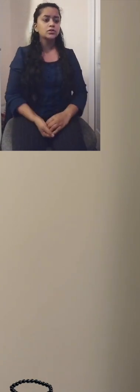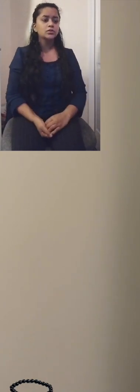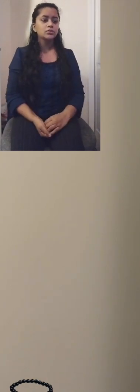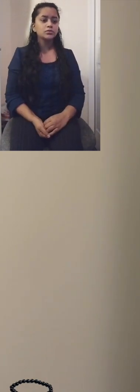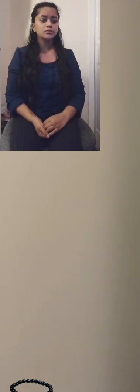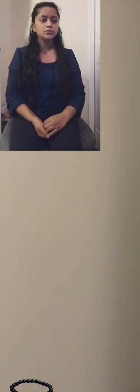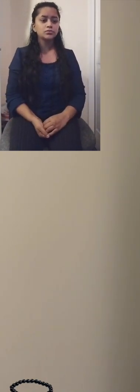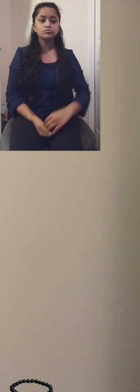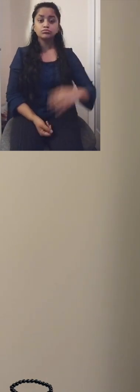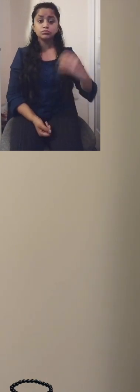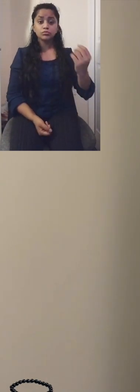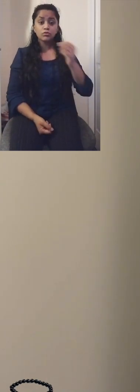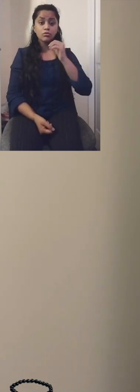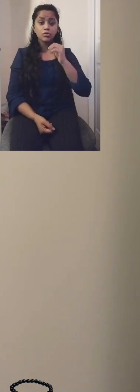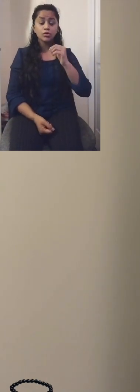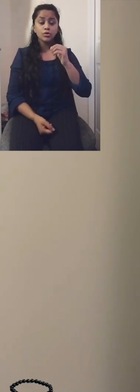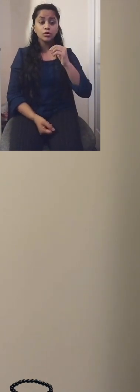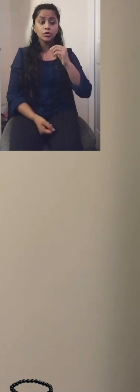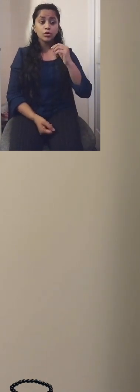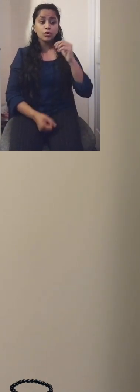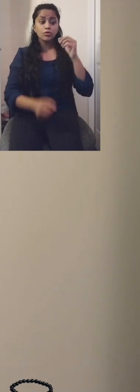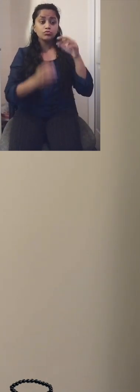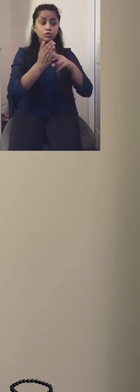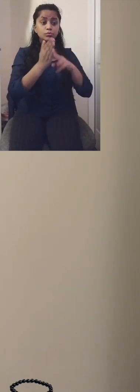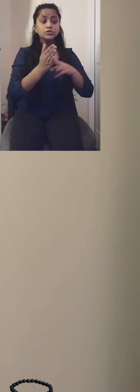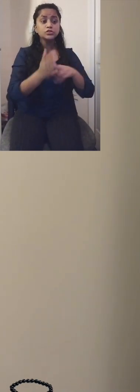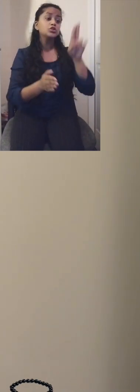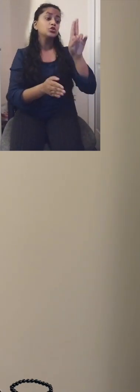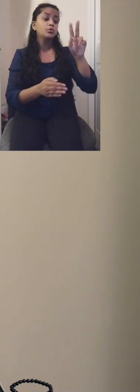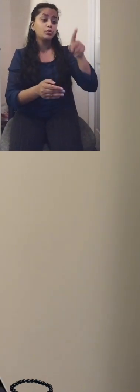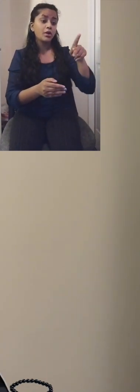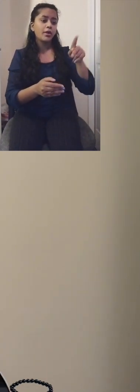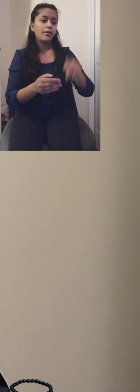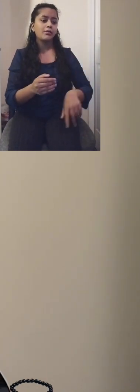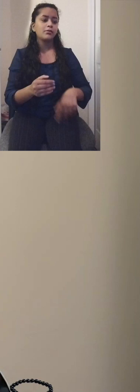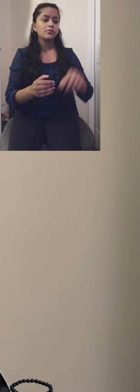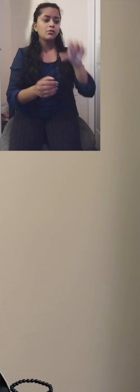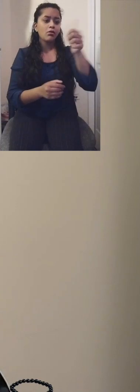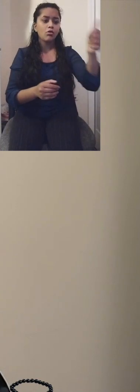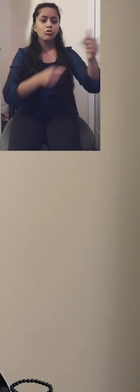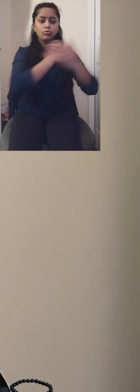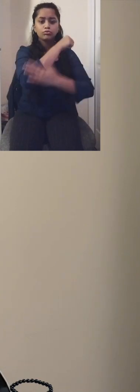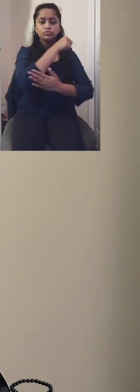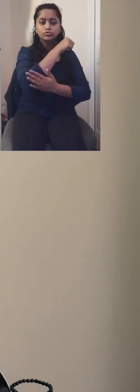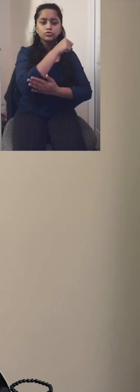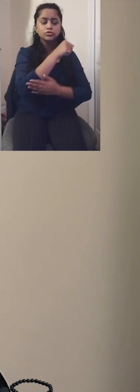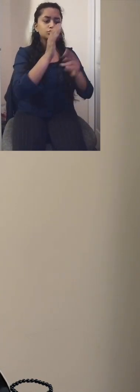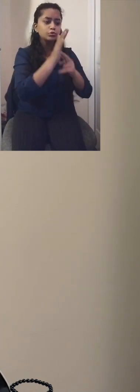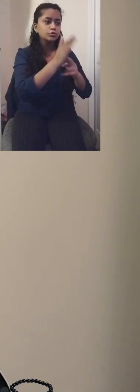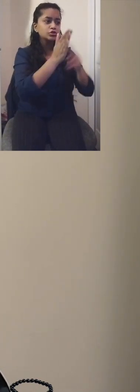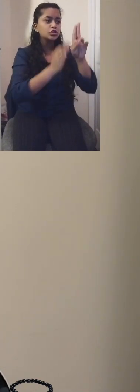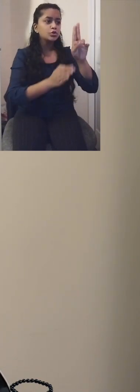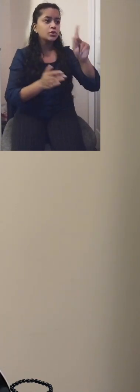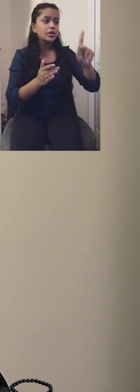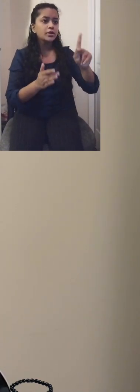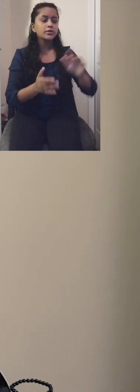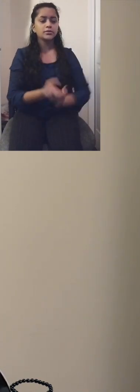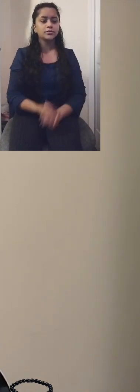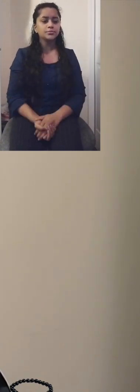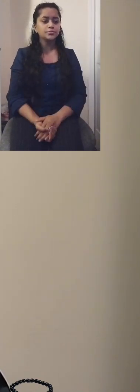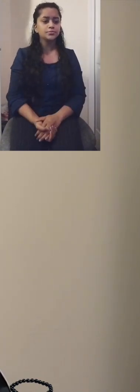just representing the UK in a foreign country. It feels very different being in a country that is one of